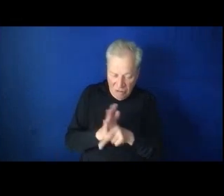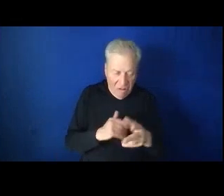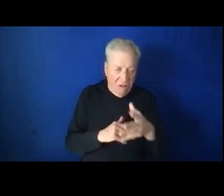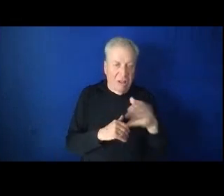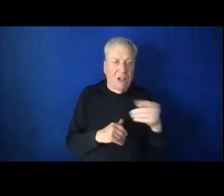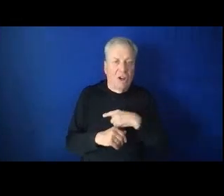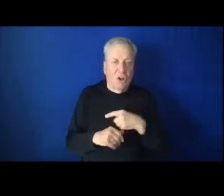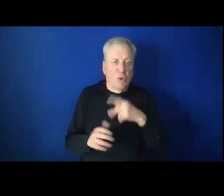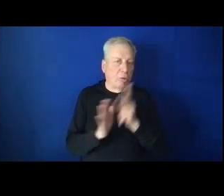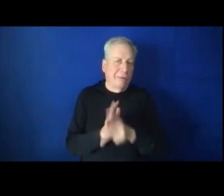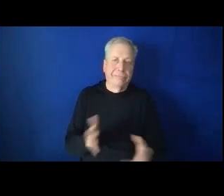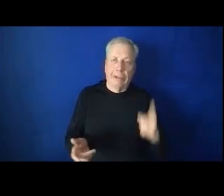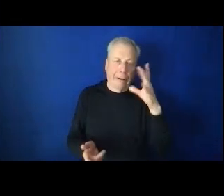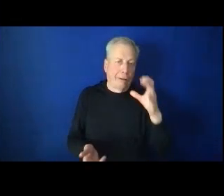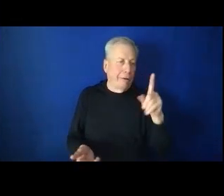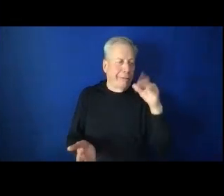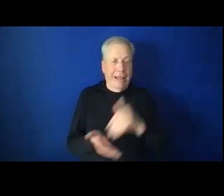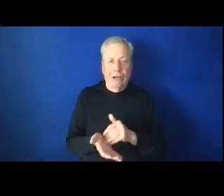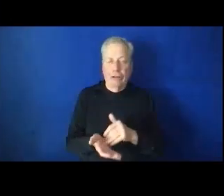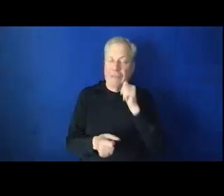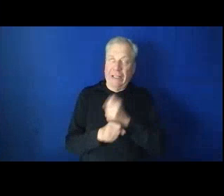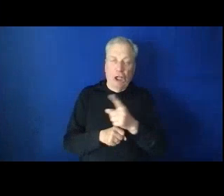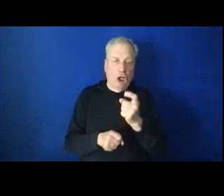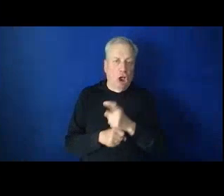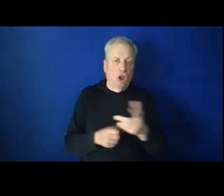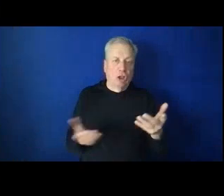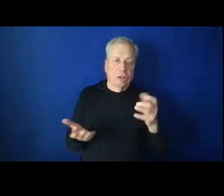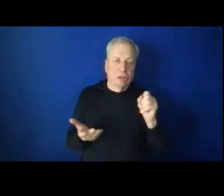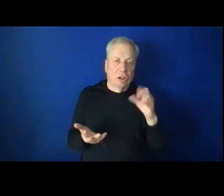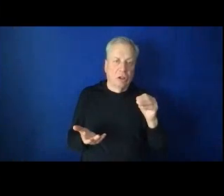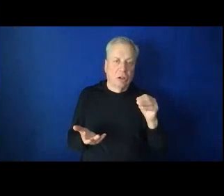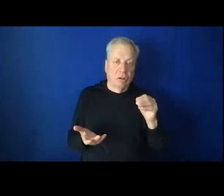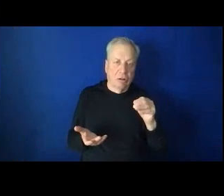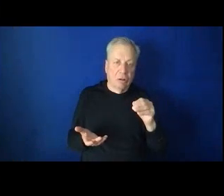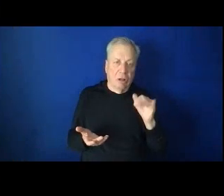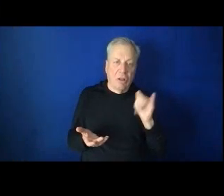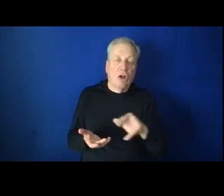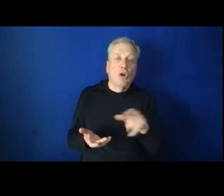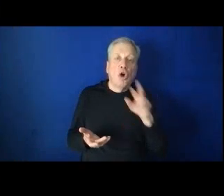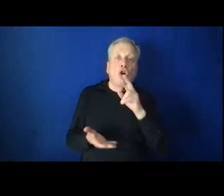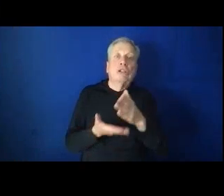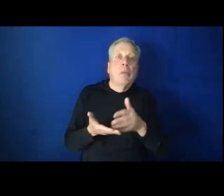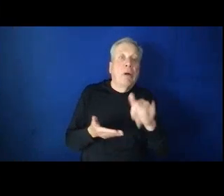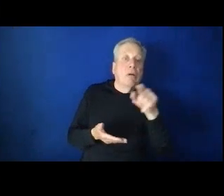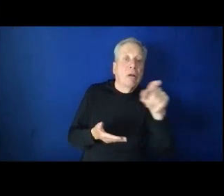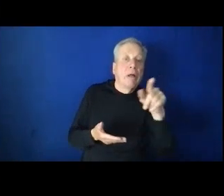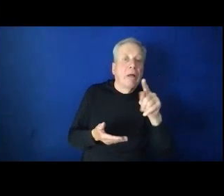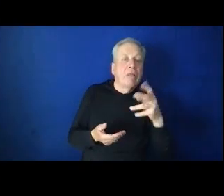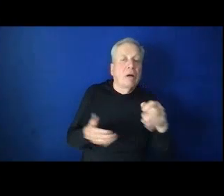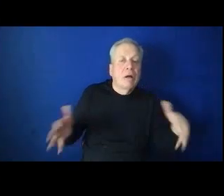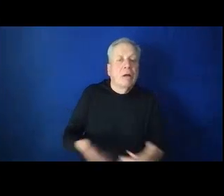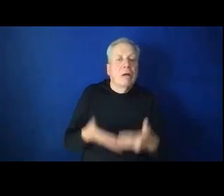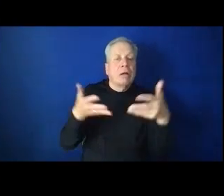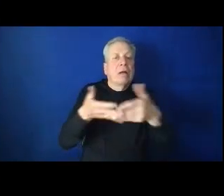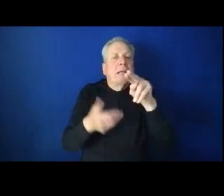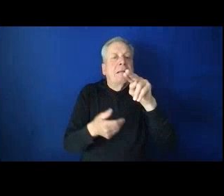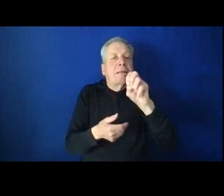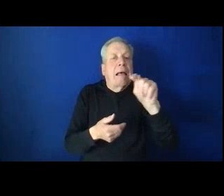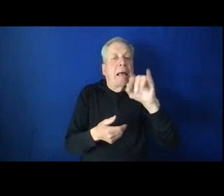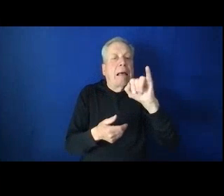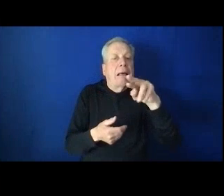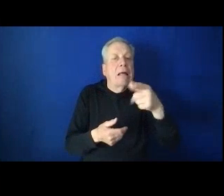We kill hundreds of thousands of lake trout every year. And those are some of the netting locations in that map of